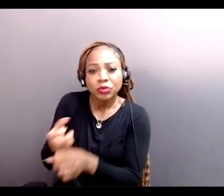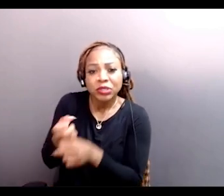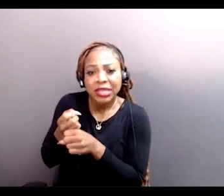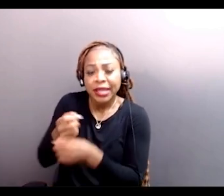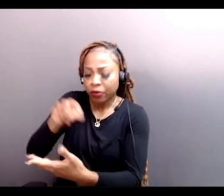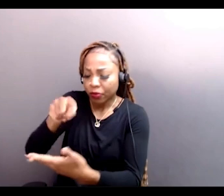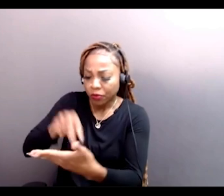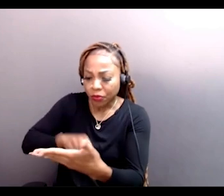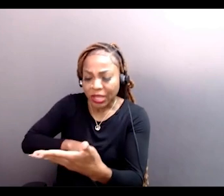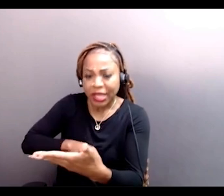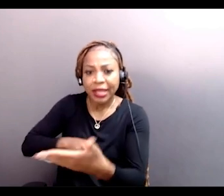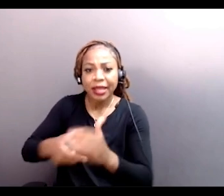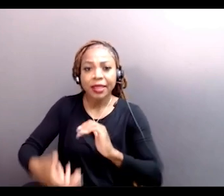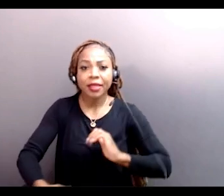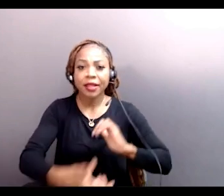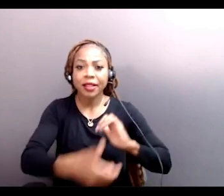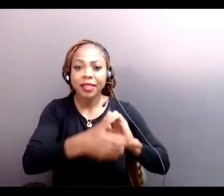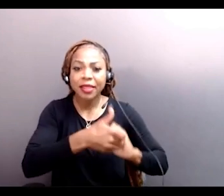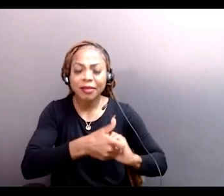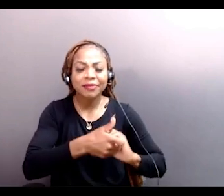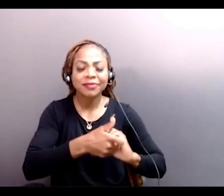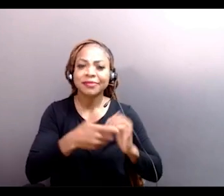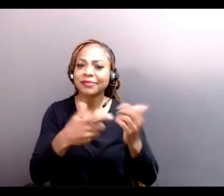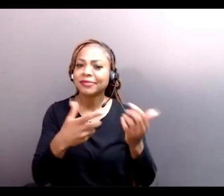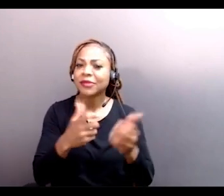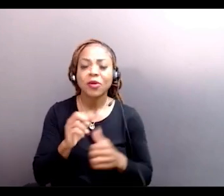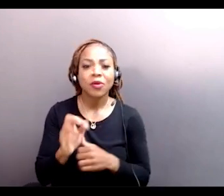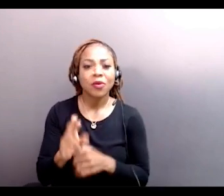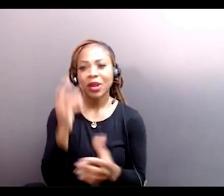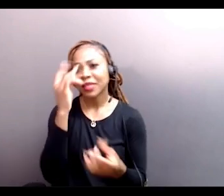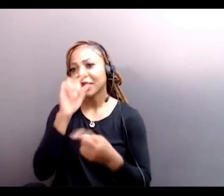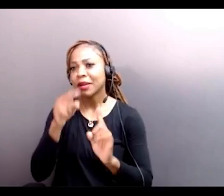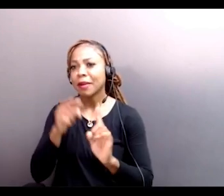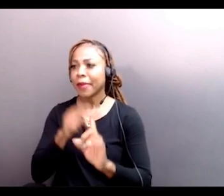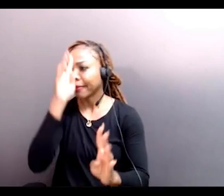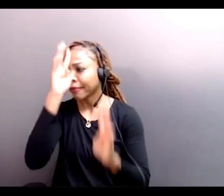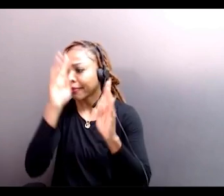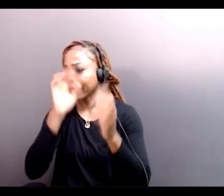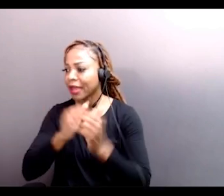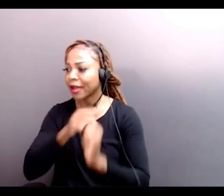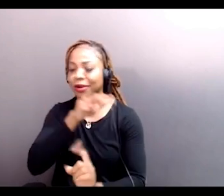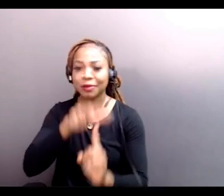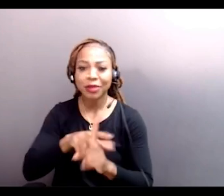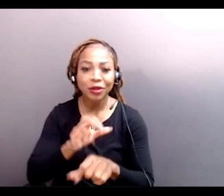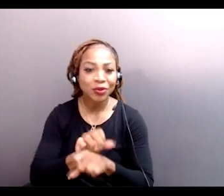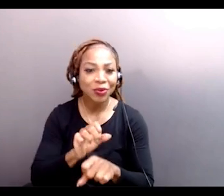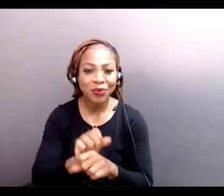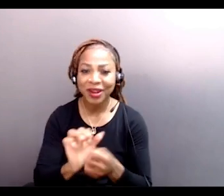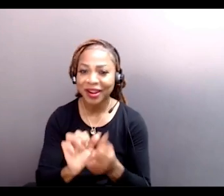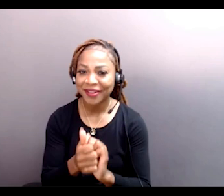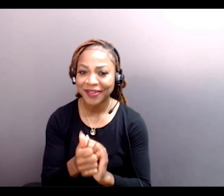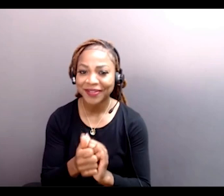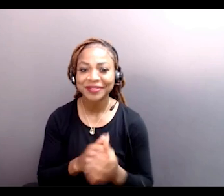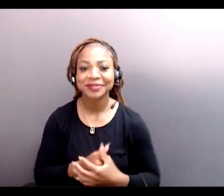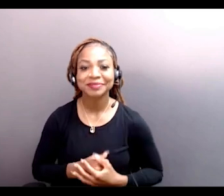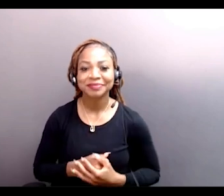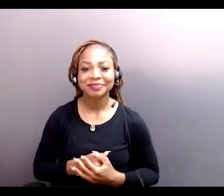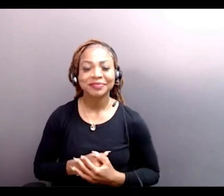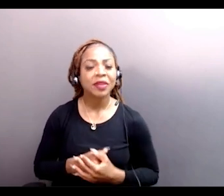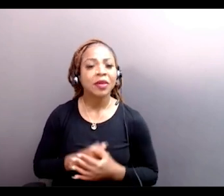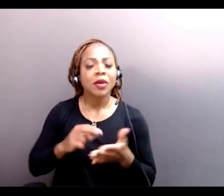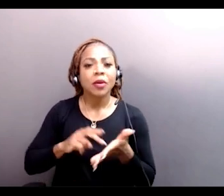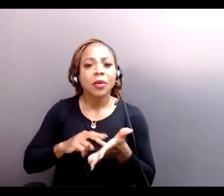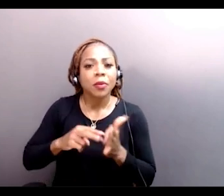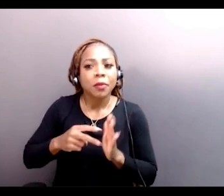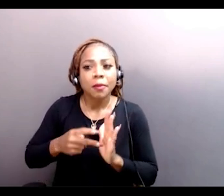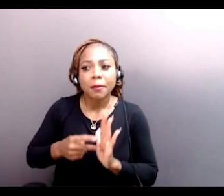at that material and be collaborative and think about creative ways that you can apply it in your own systems? What does